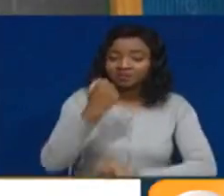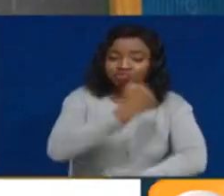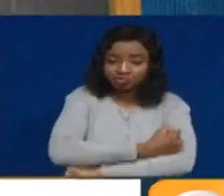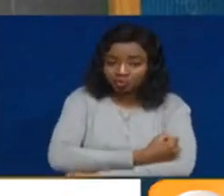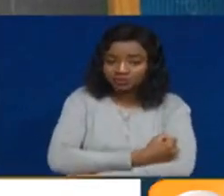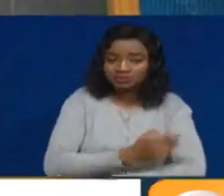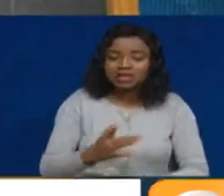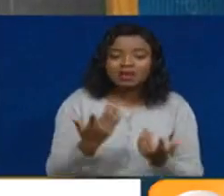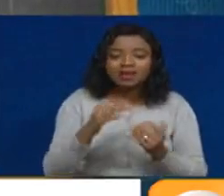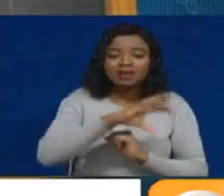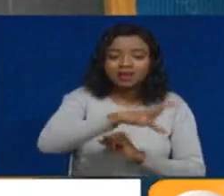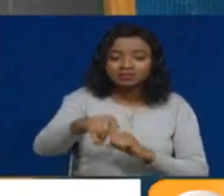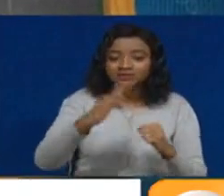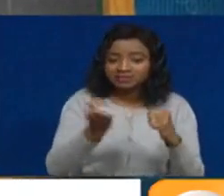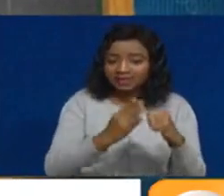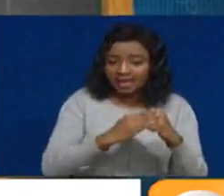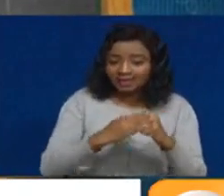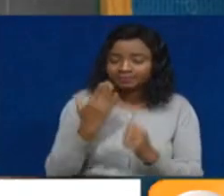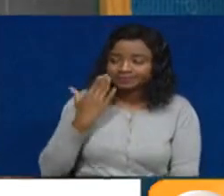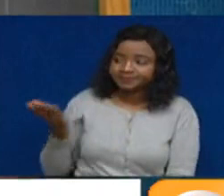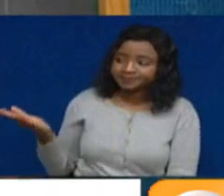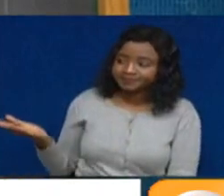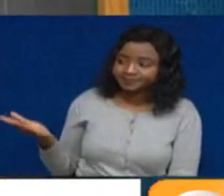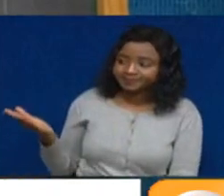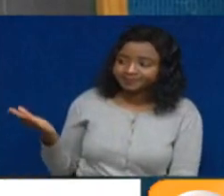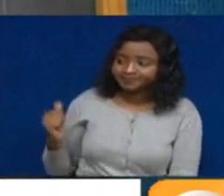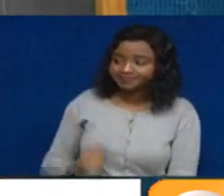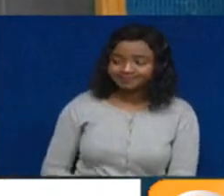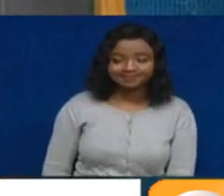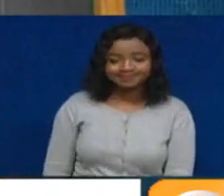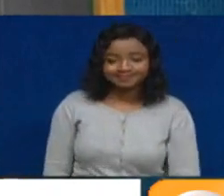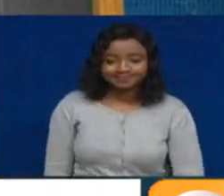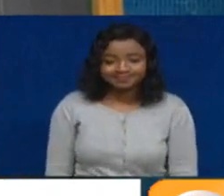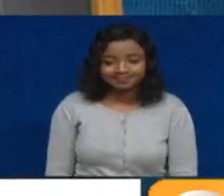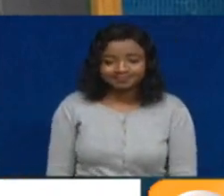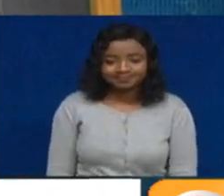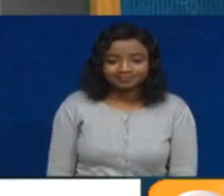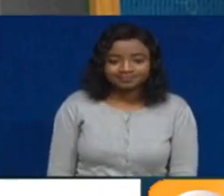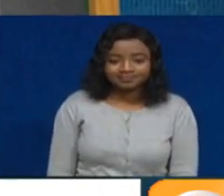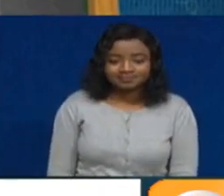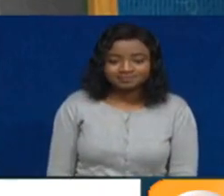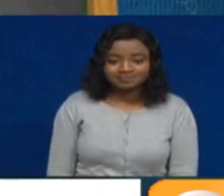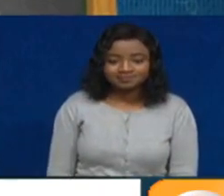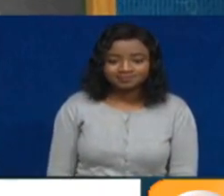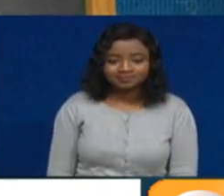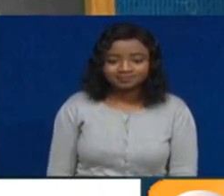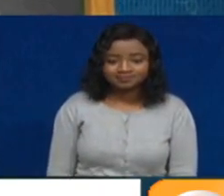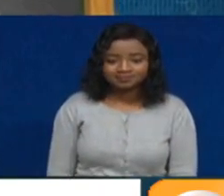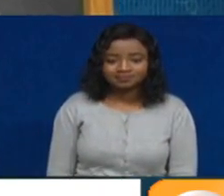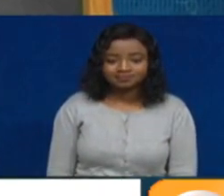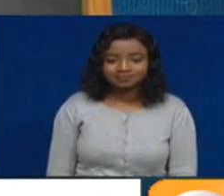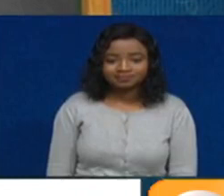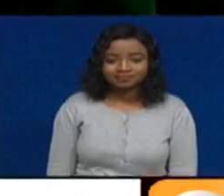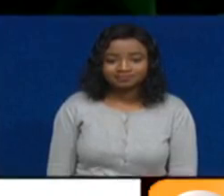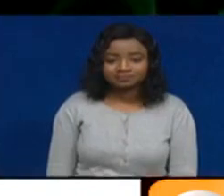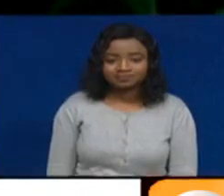namely Isiolo, Kilifi, Bomet, Taita Taveta, Makueni, Kitui, Machakos, Kiambu,